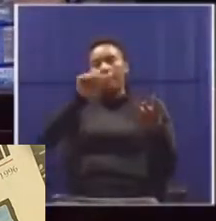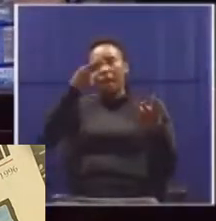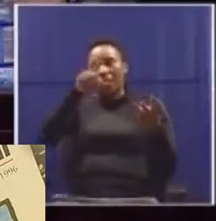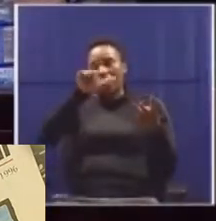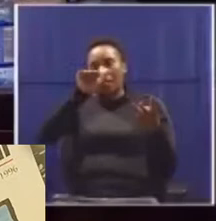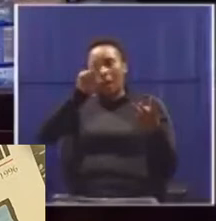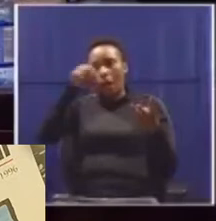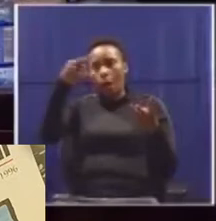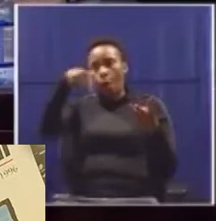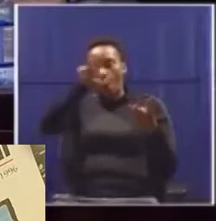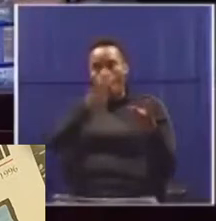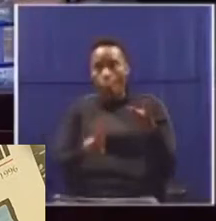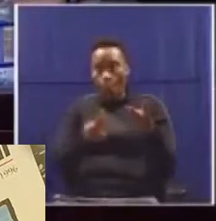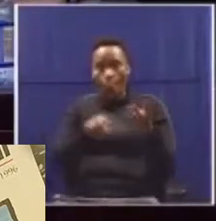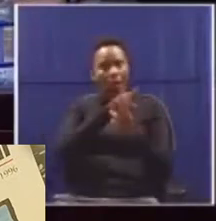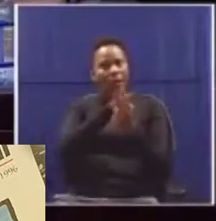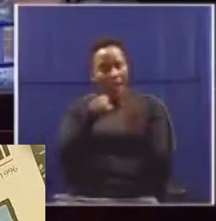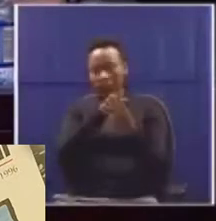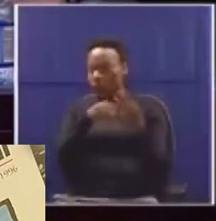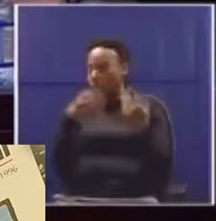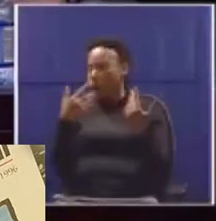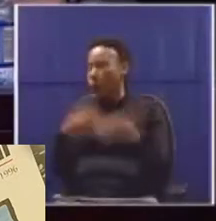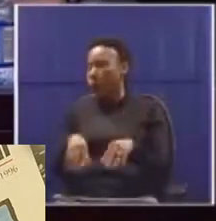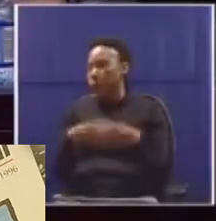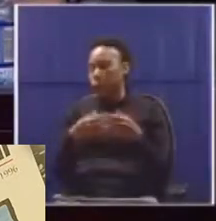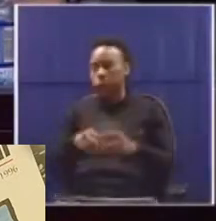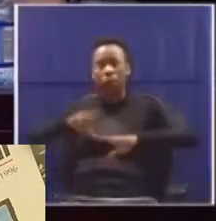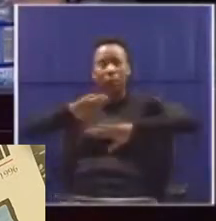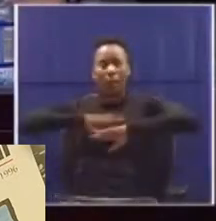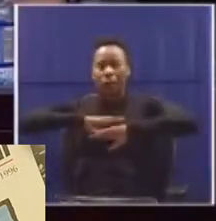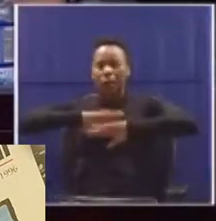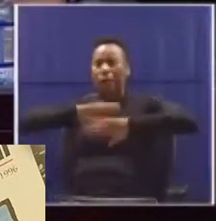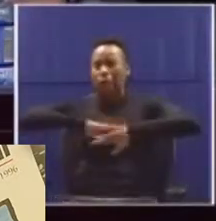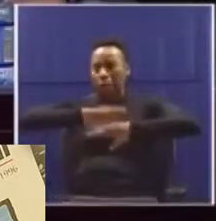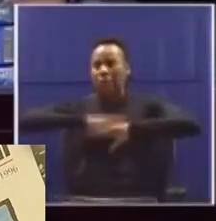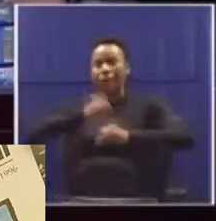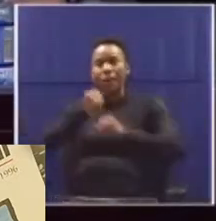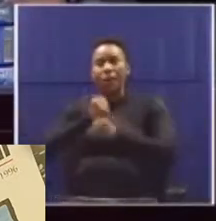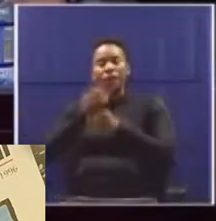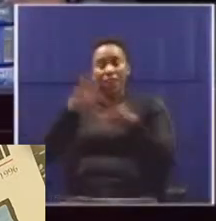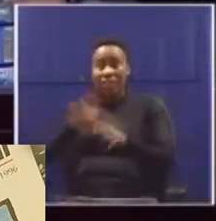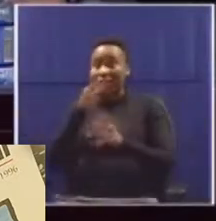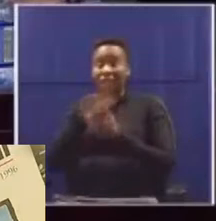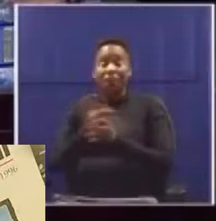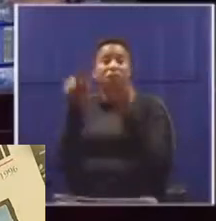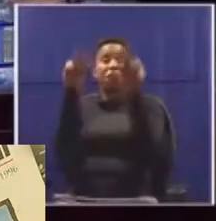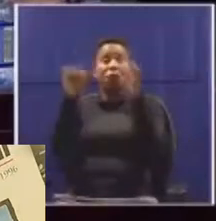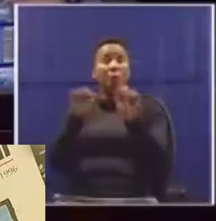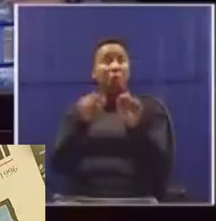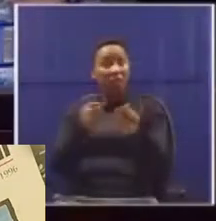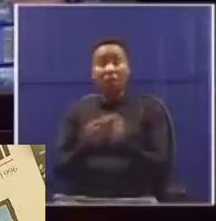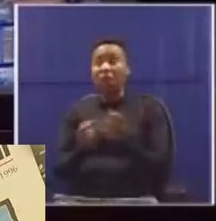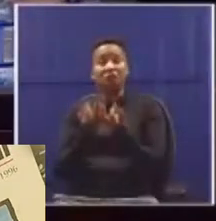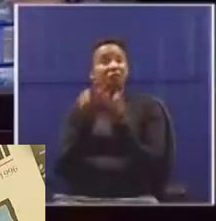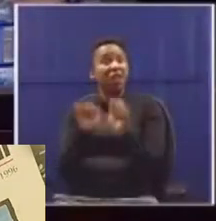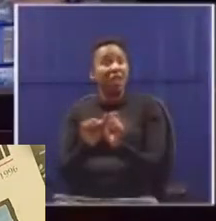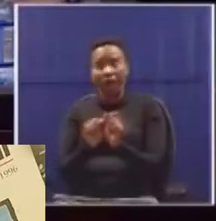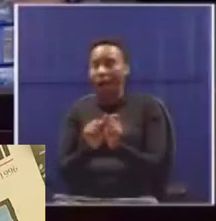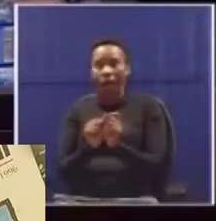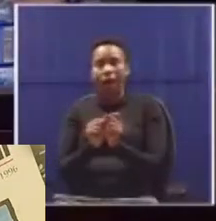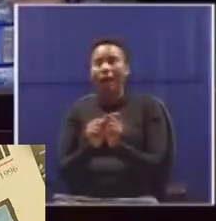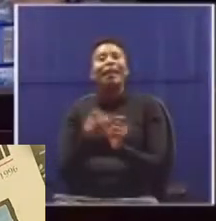sacrifices remind us that our freedom was not free and that it came at a great